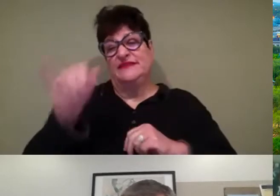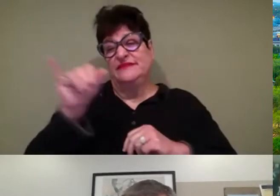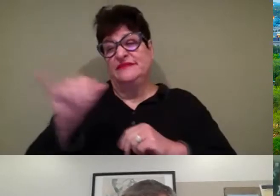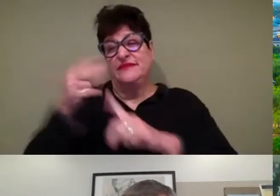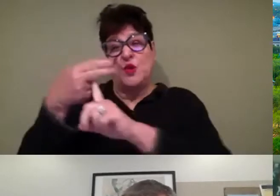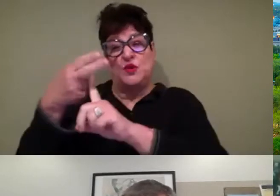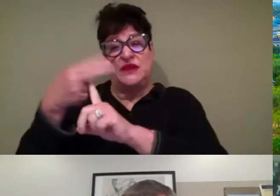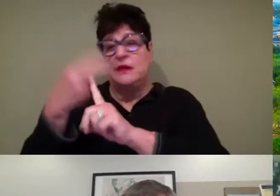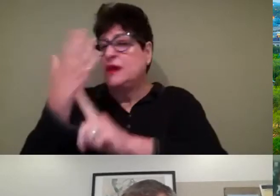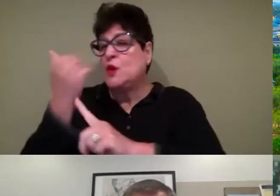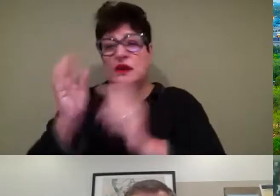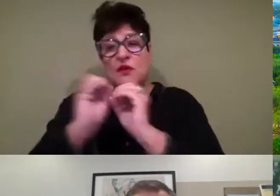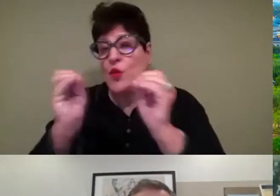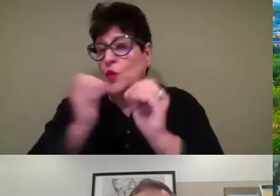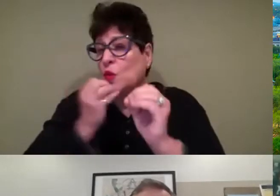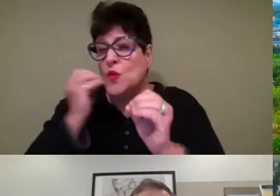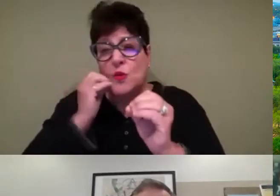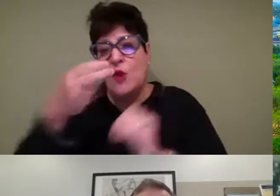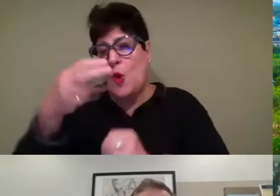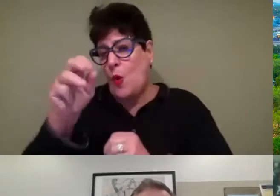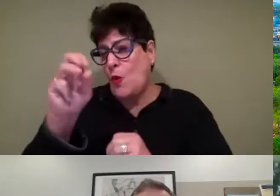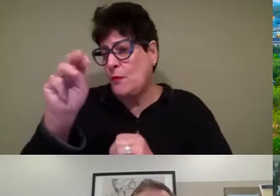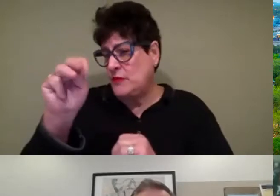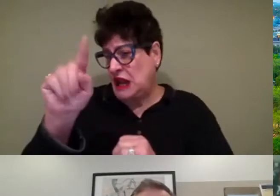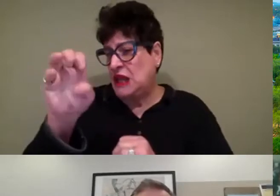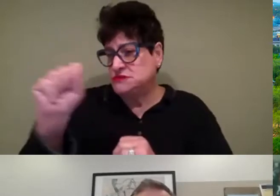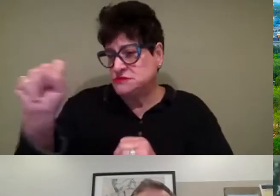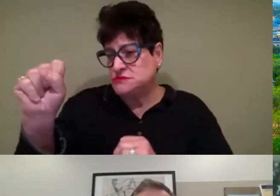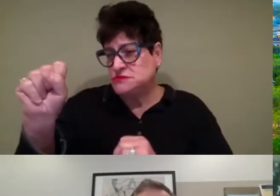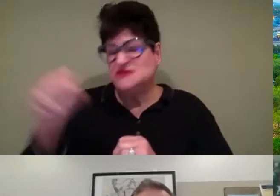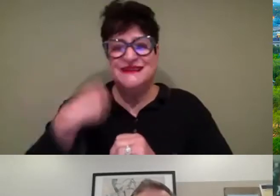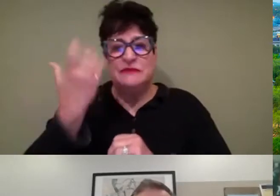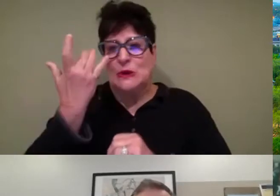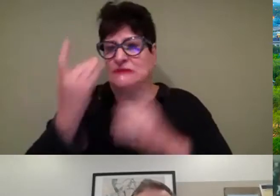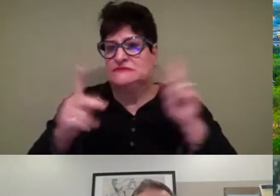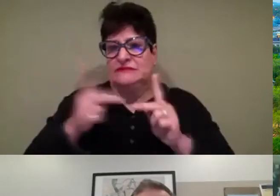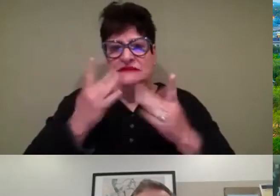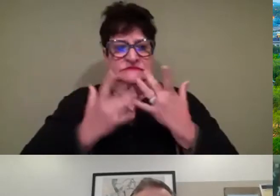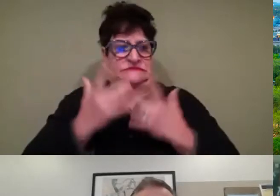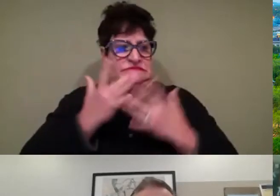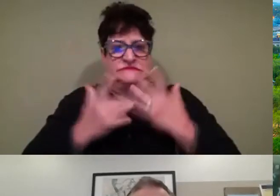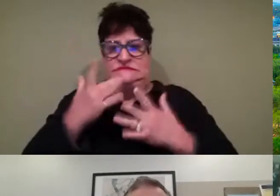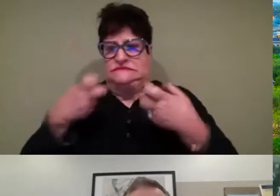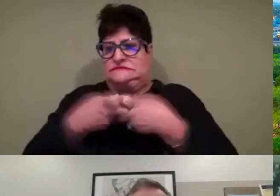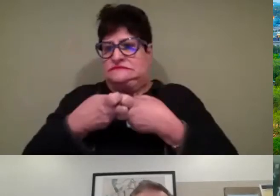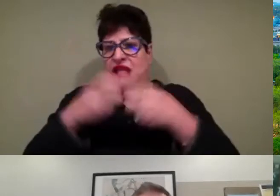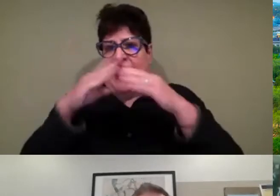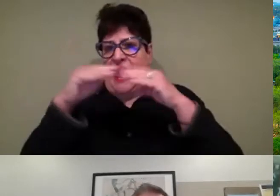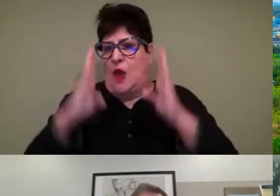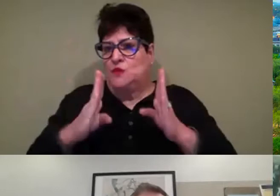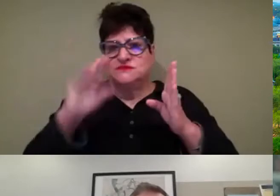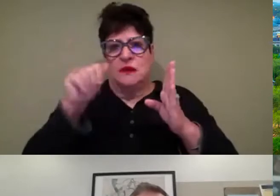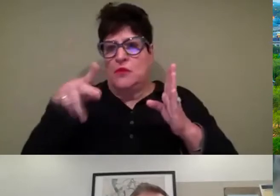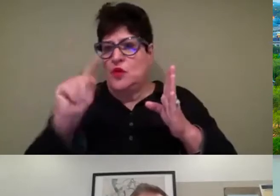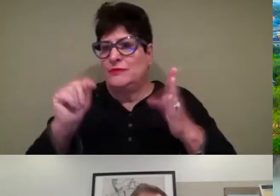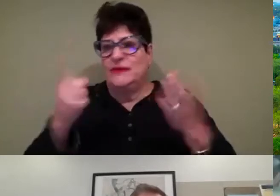However, there's increased pressure because of housing issues, that our ability to